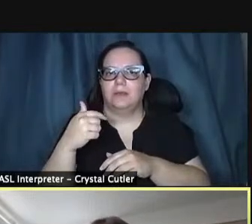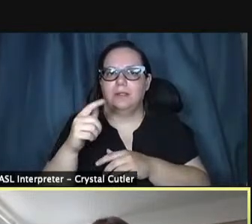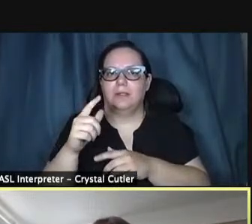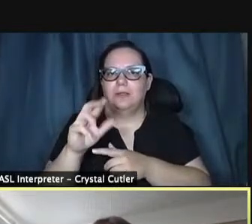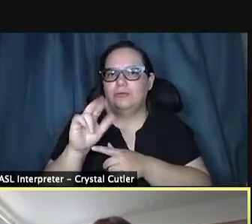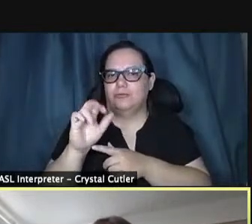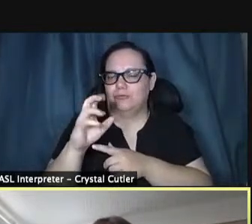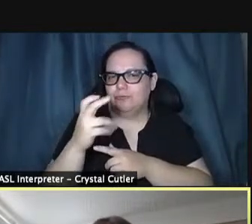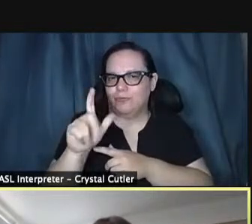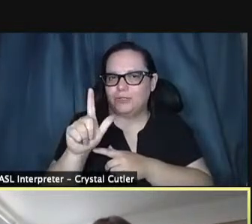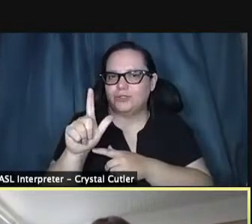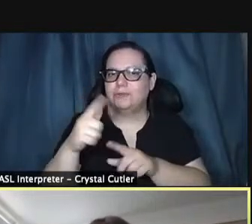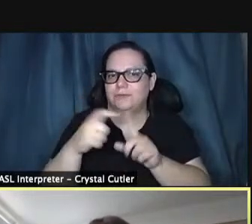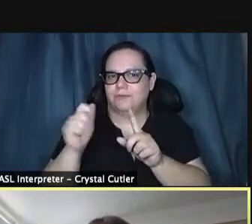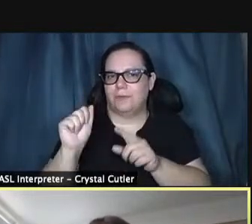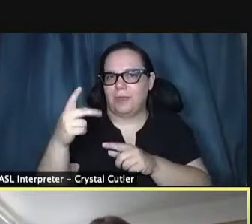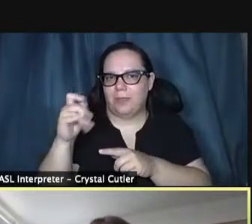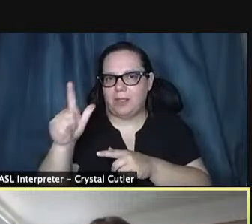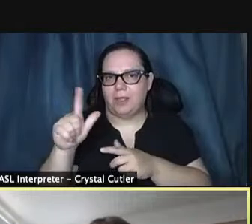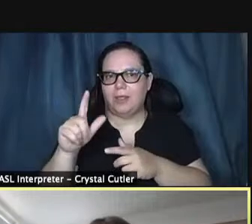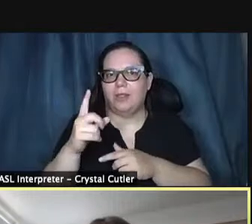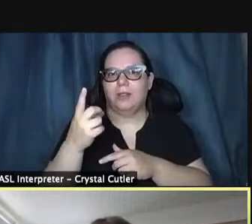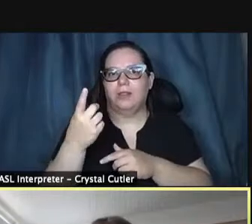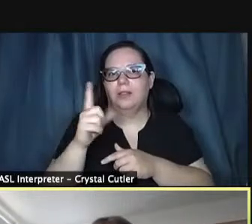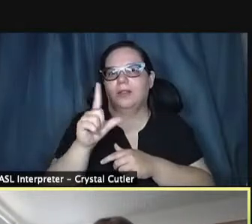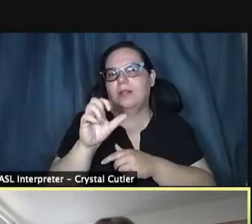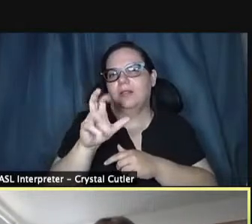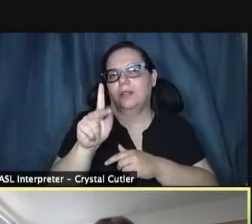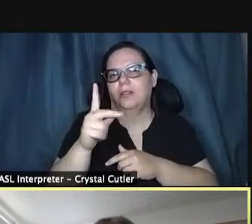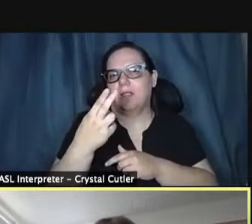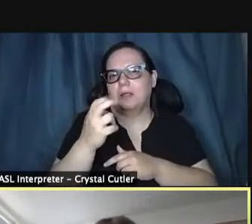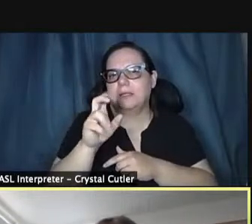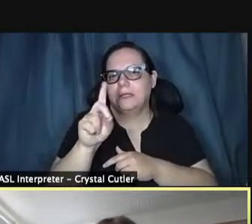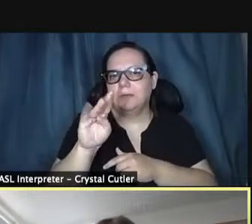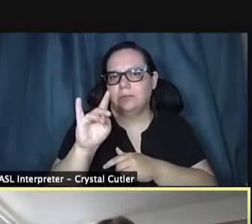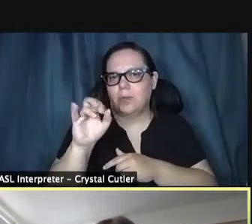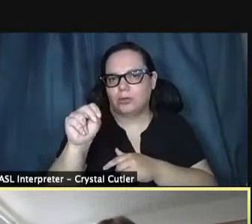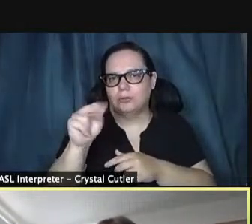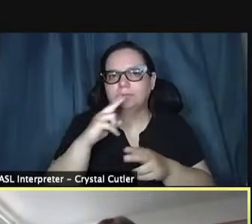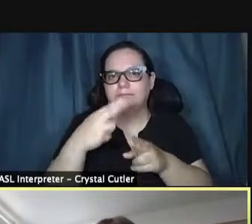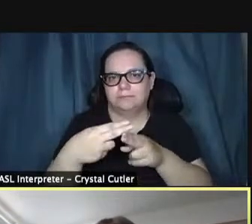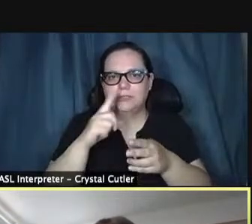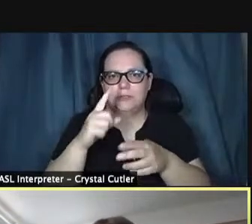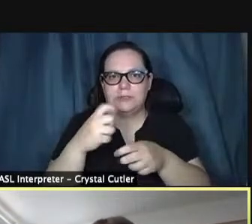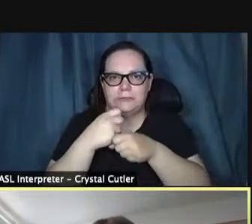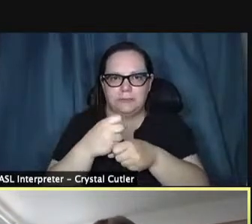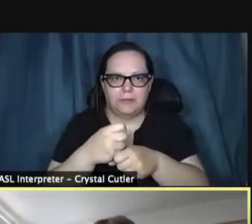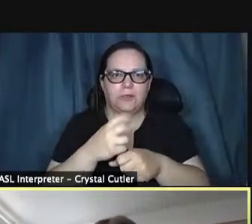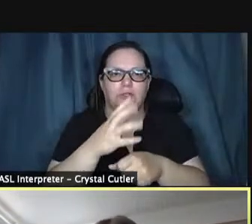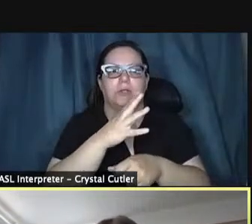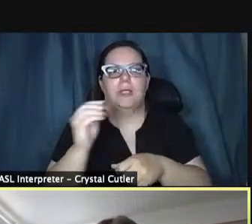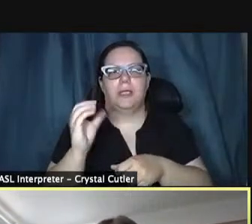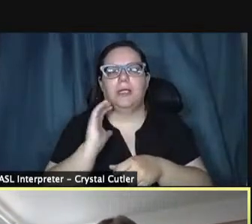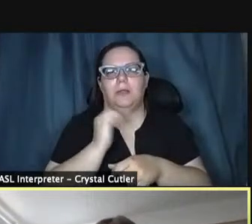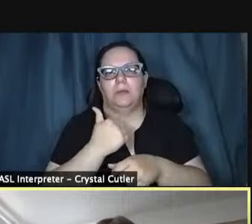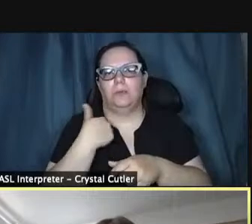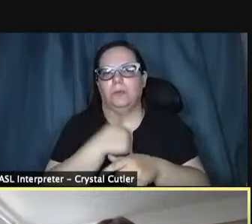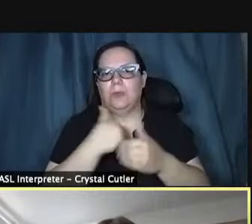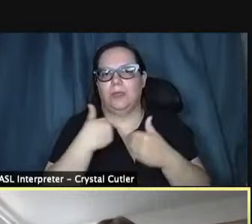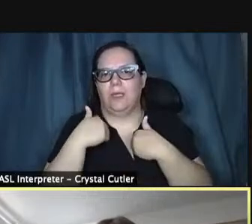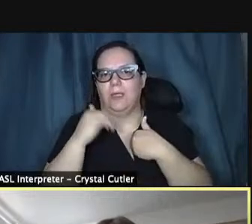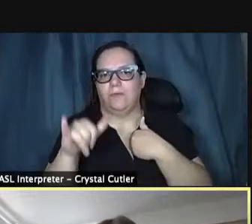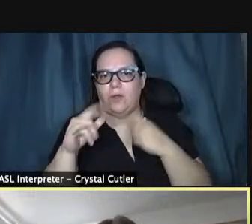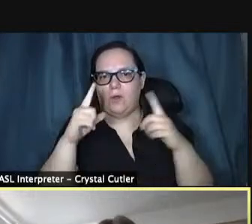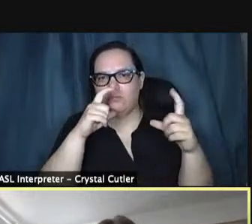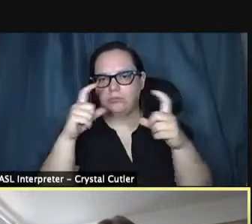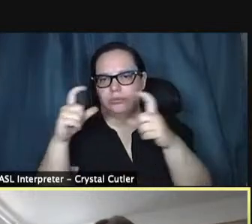I said, is making our flight system. And then you see our two beautiful instruments, an imaging spectrometer that gets 50 to 90 meters per pixel